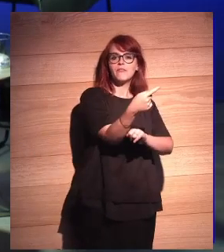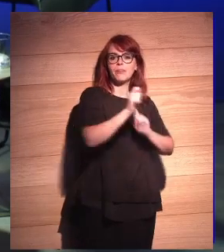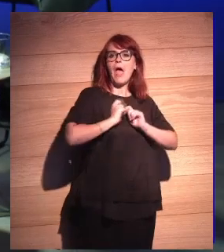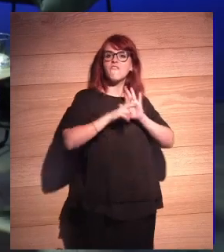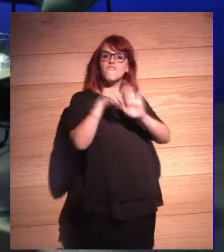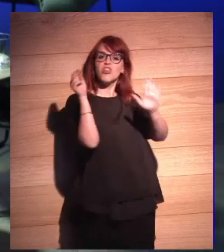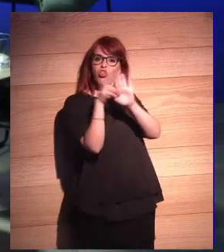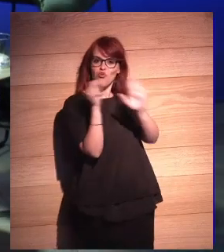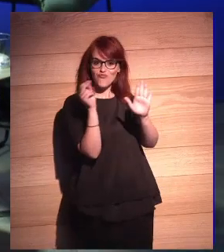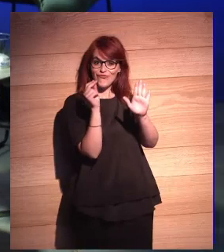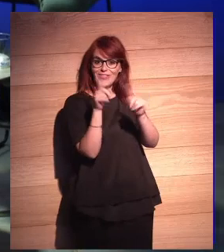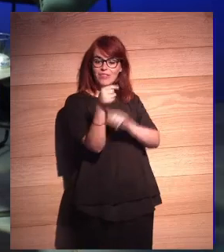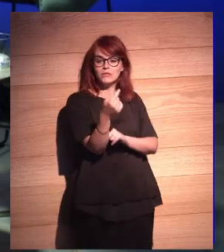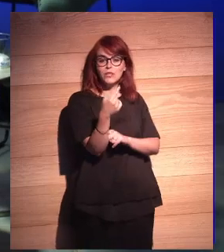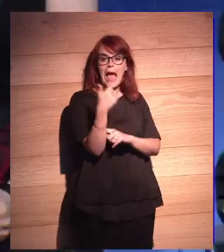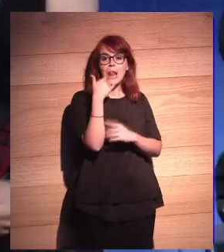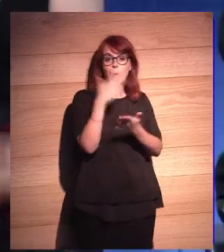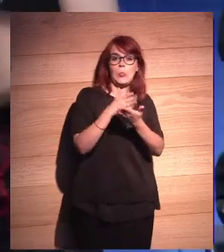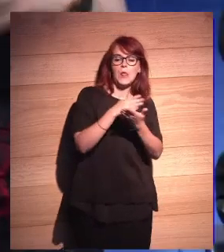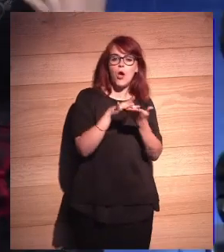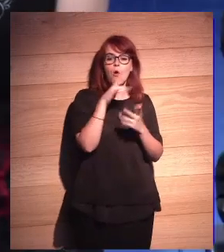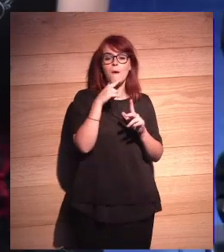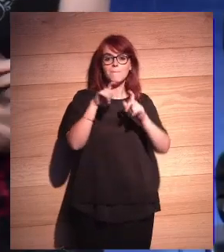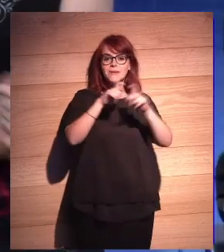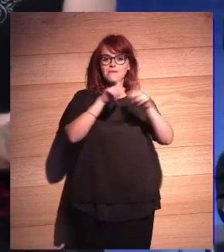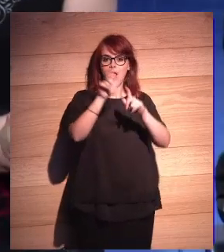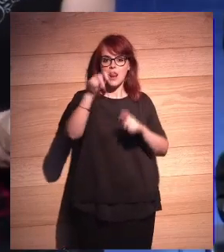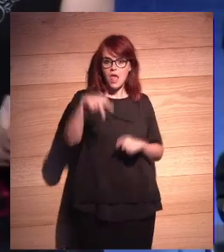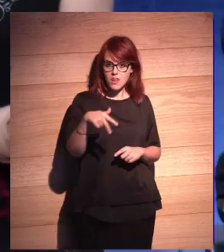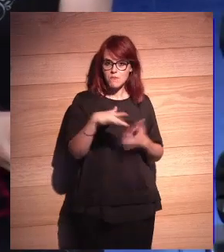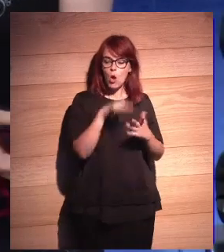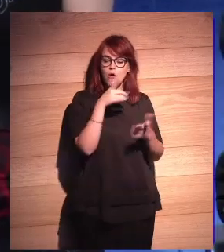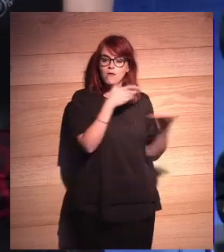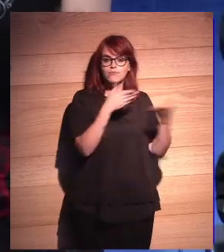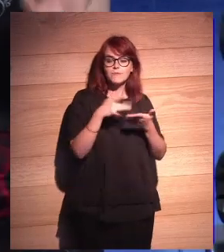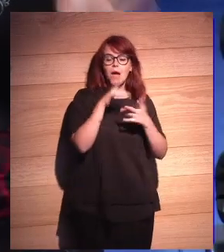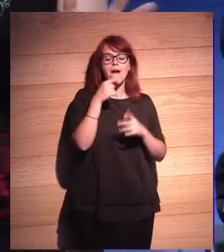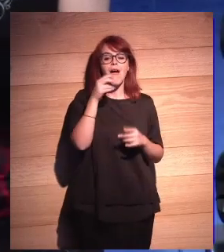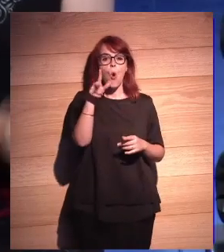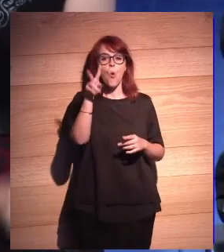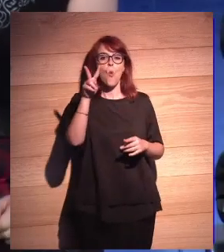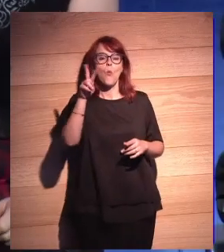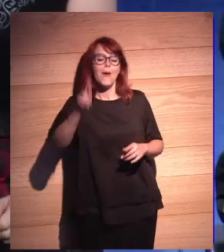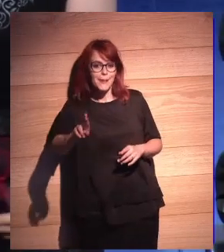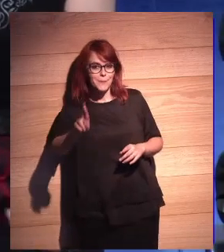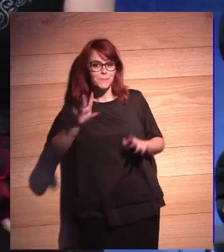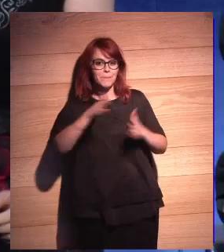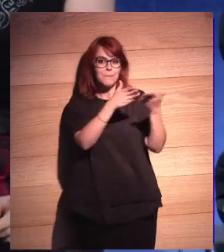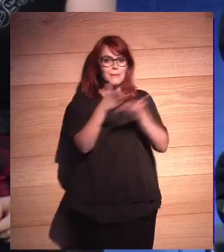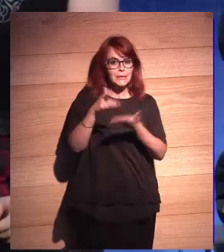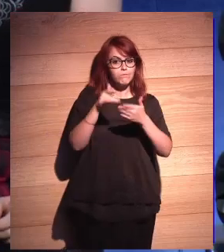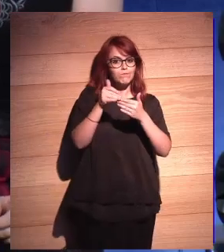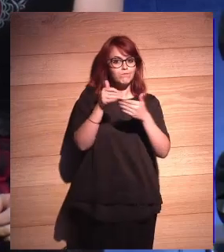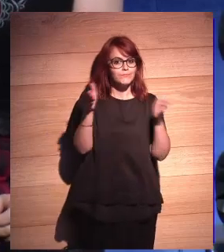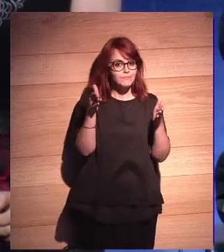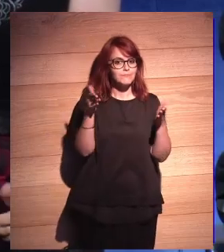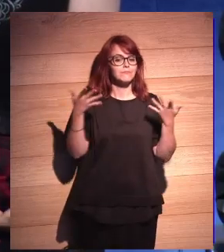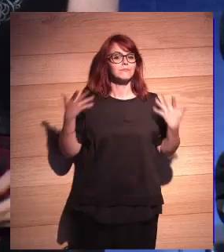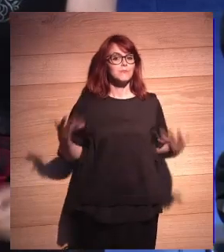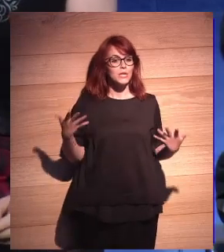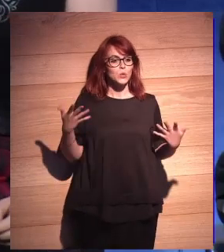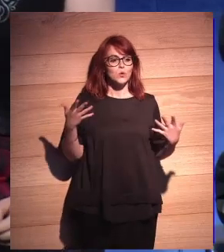They tell you, for instance, why don't you do a video, or a company that invited me to try a